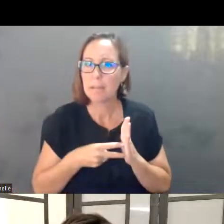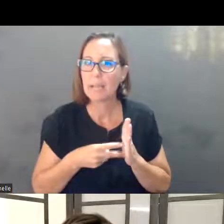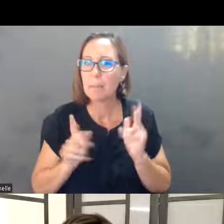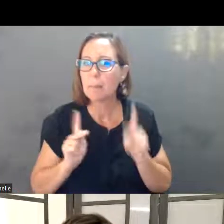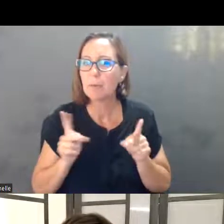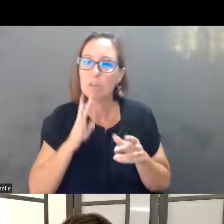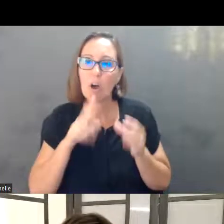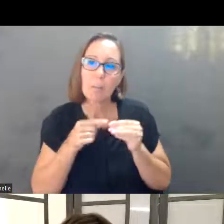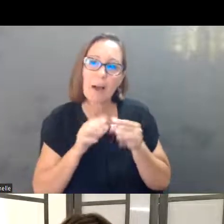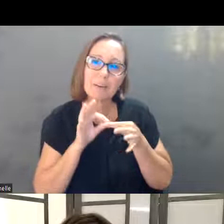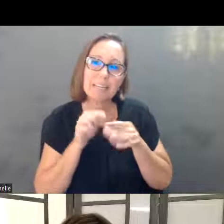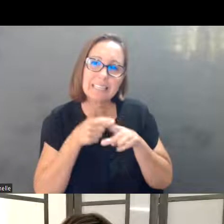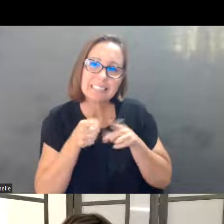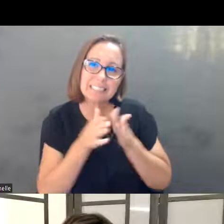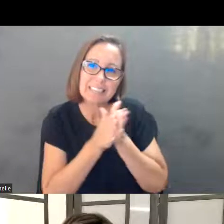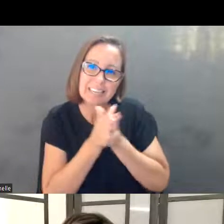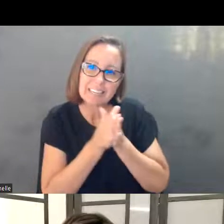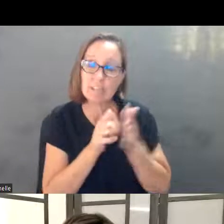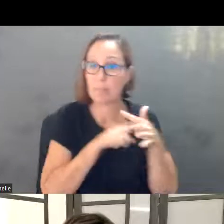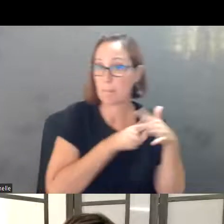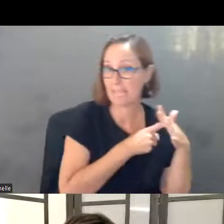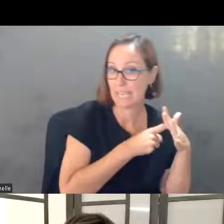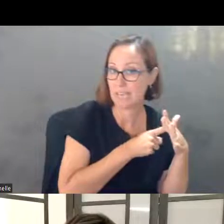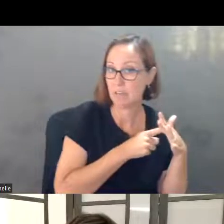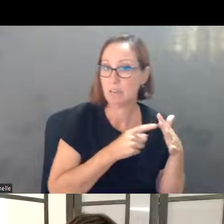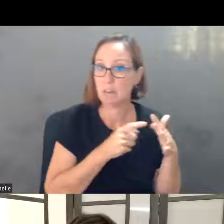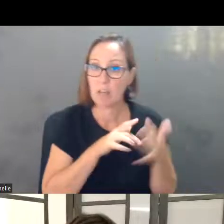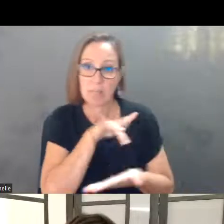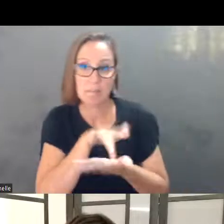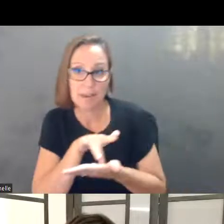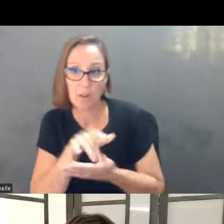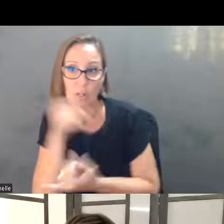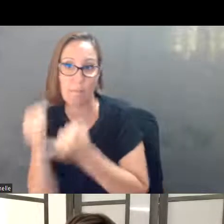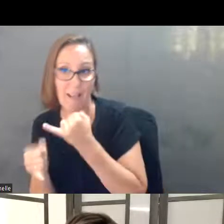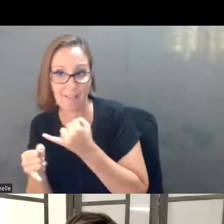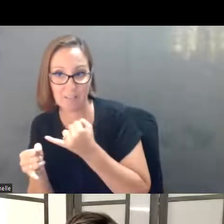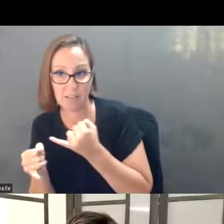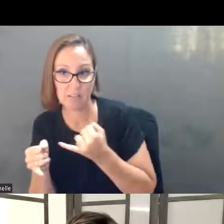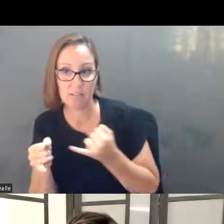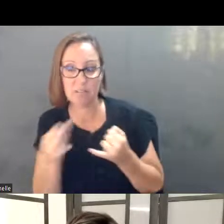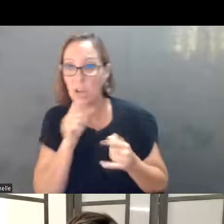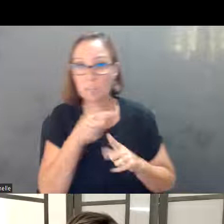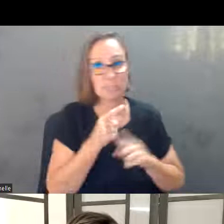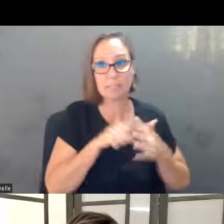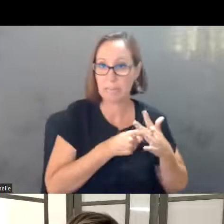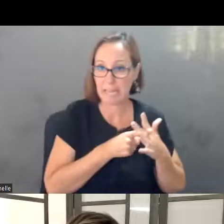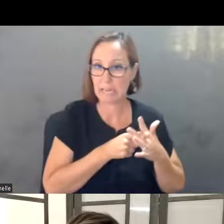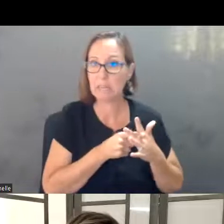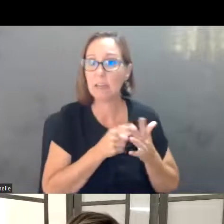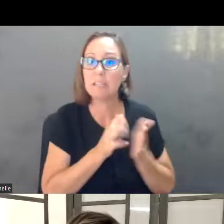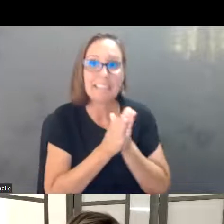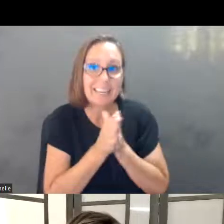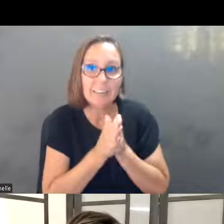incentives maybe on the front end of training, but also in the middle and on the back end. We also heard quite a bit of